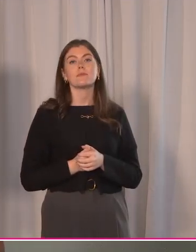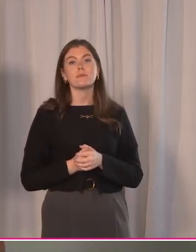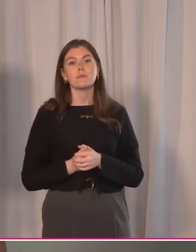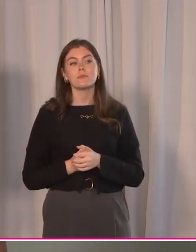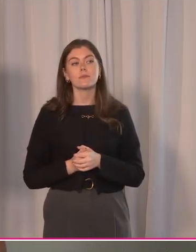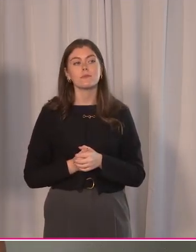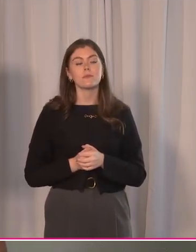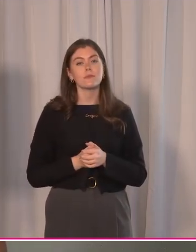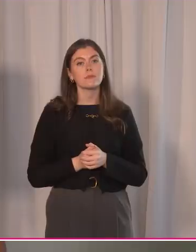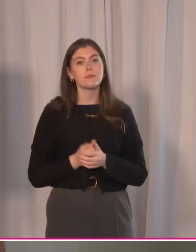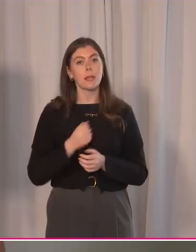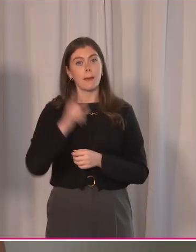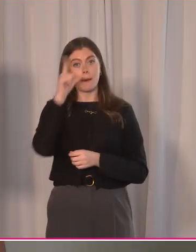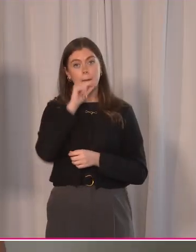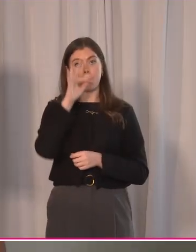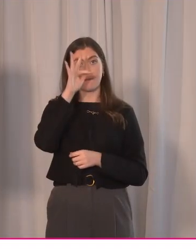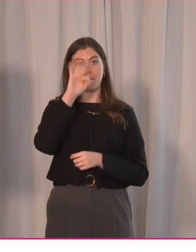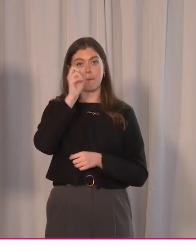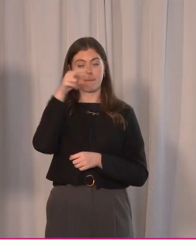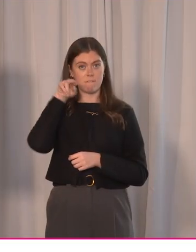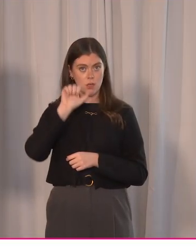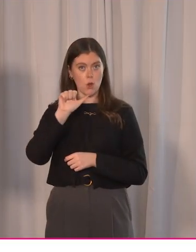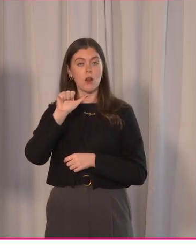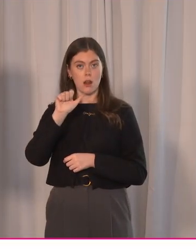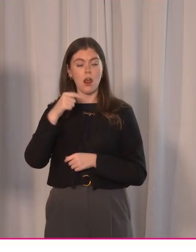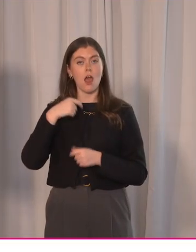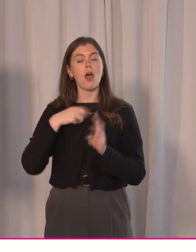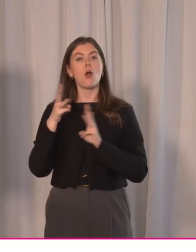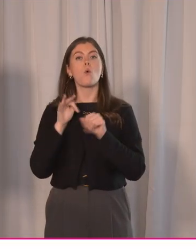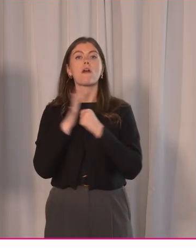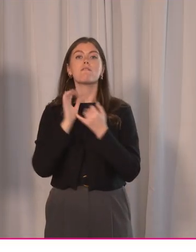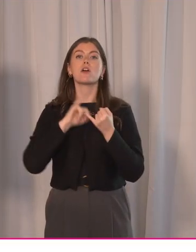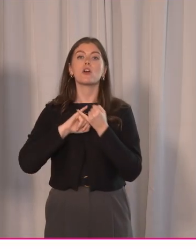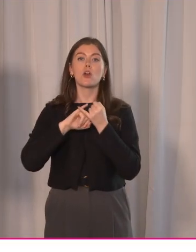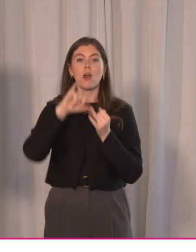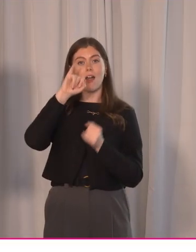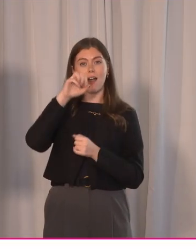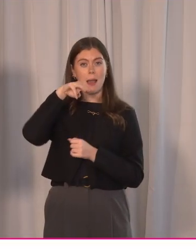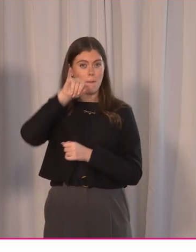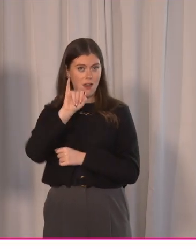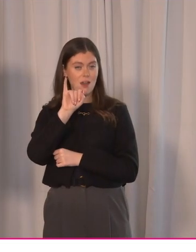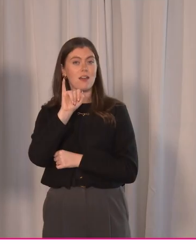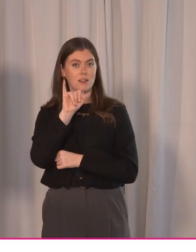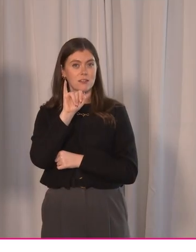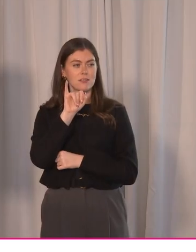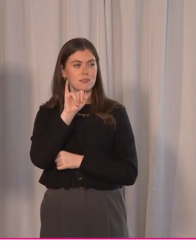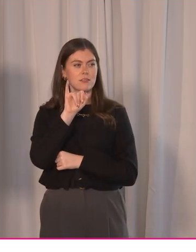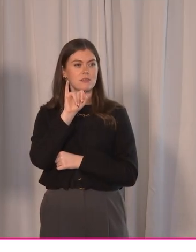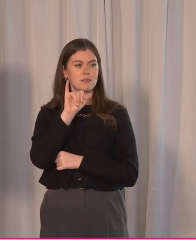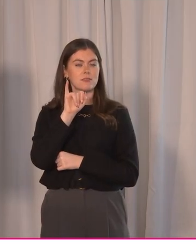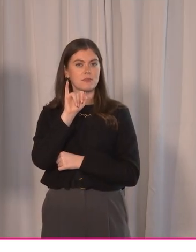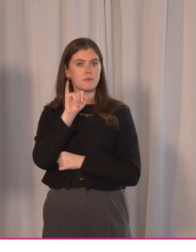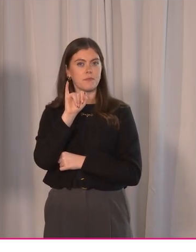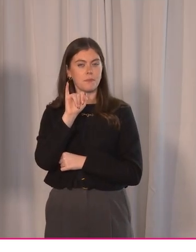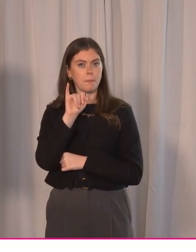Sara. So my name is Fiona and I work for ILMI, but I've